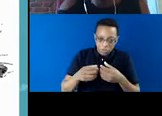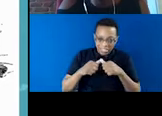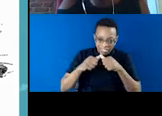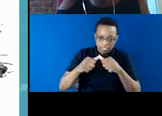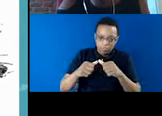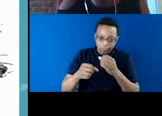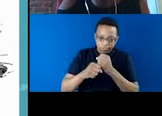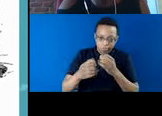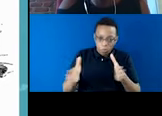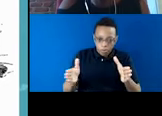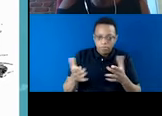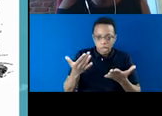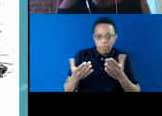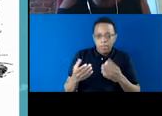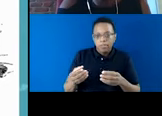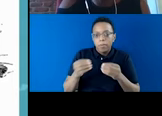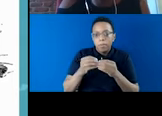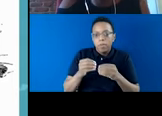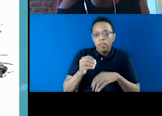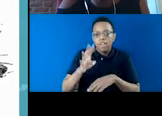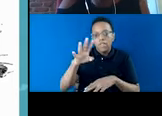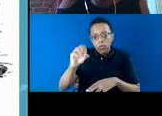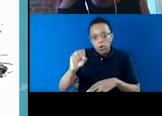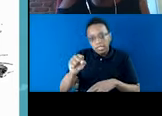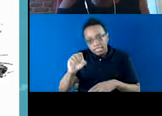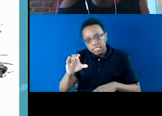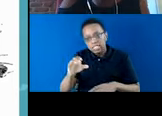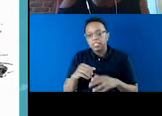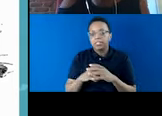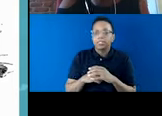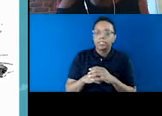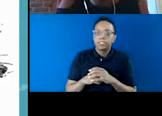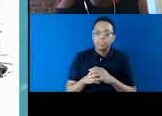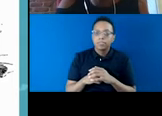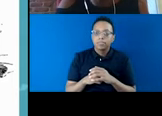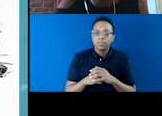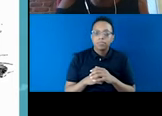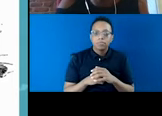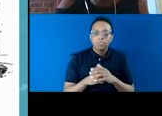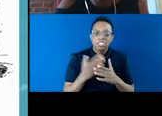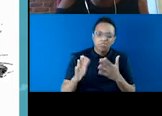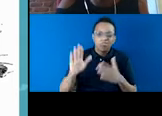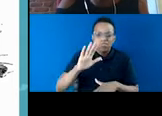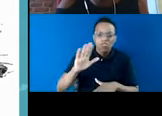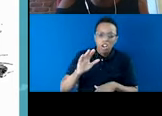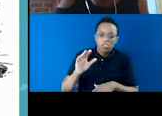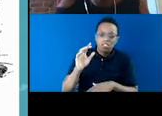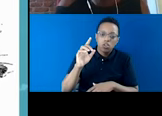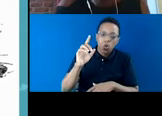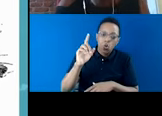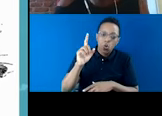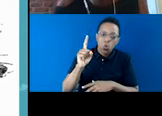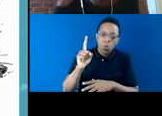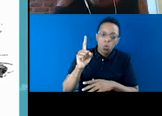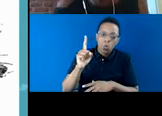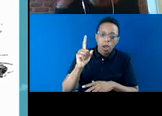going to keep it open for another 40 seconds from now, probably. So we'll keep it open for another until we get to a minute and a half. Sorry, everybody. I hope nobody was